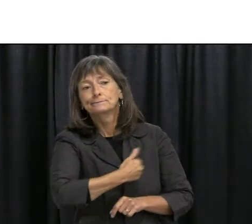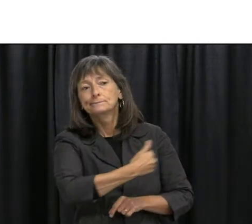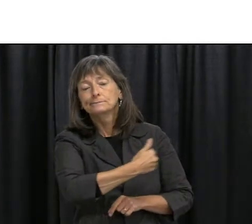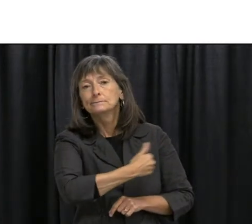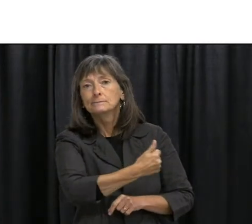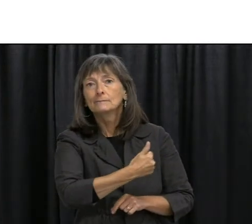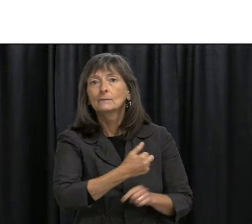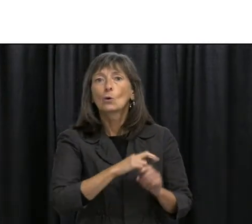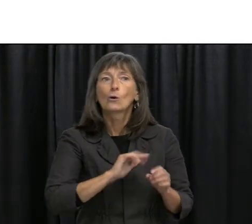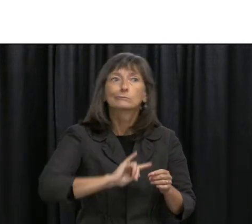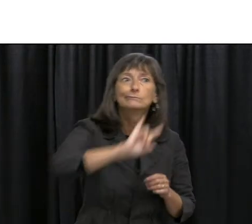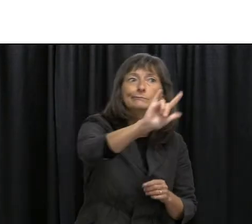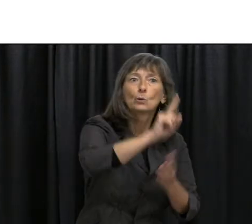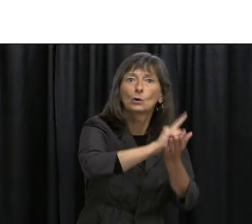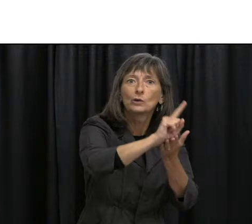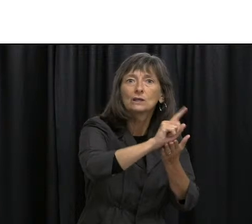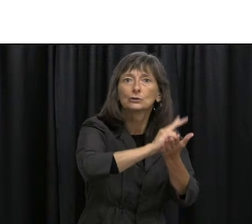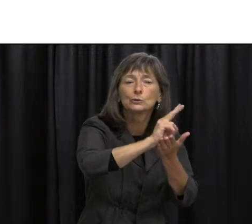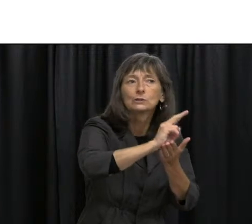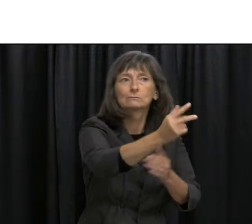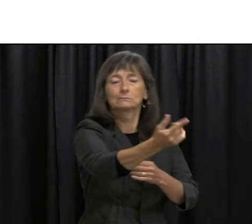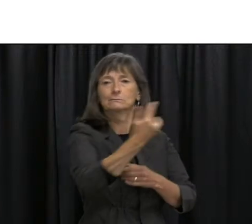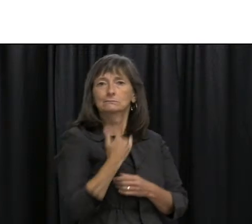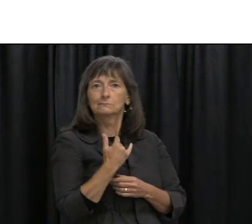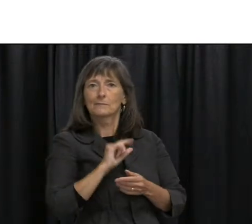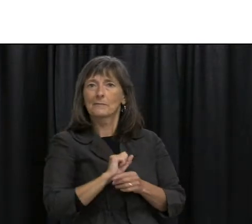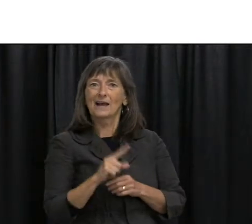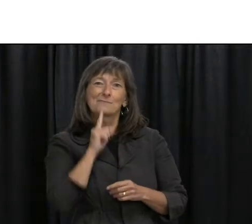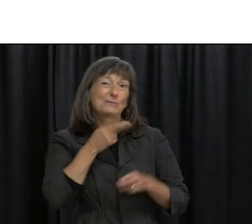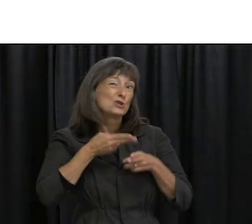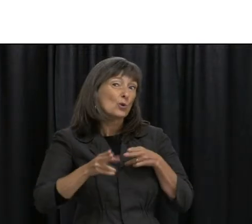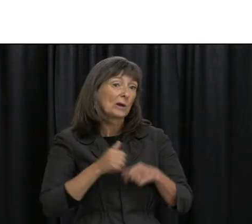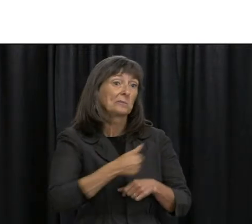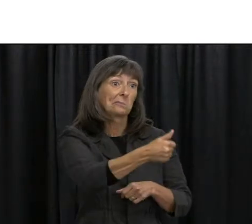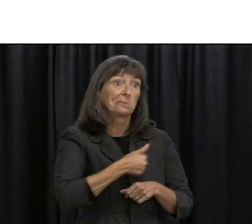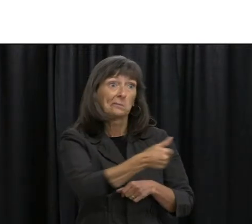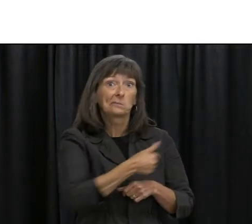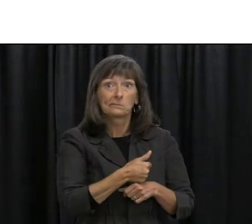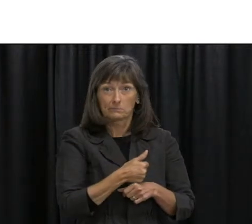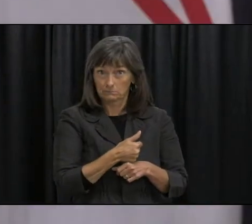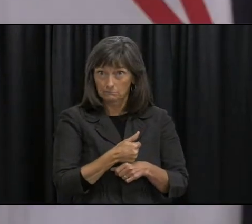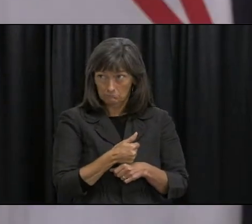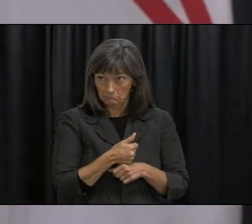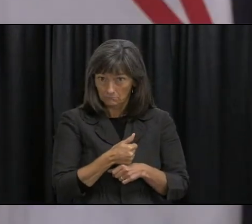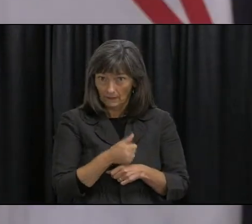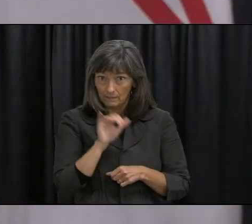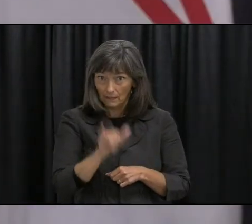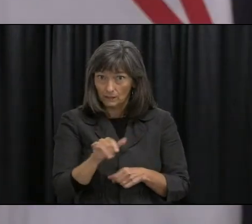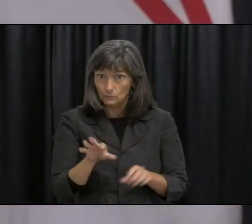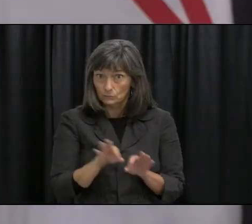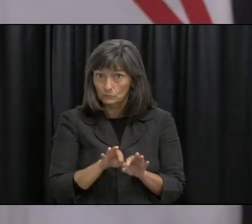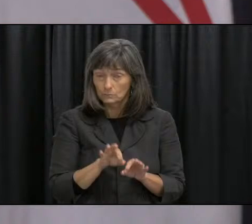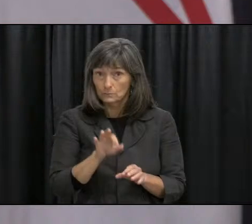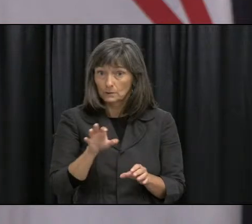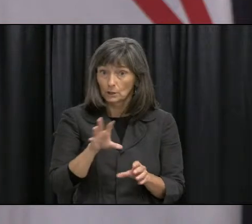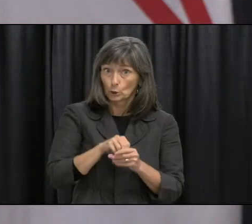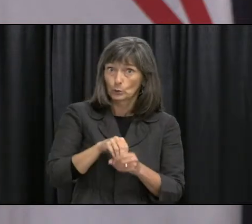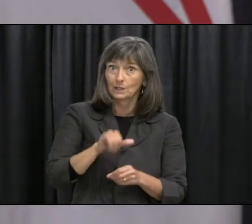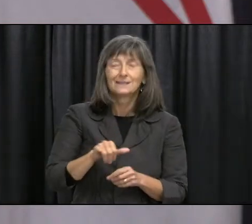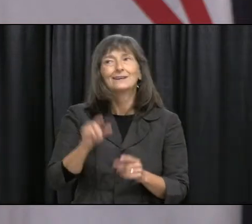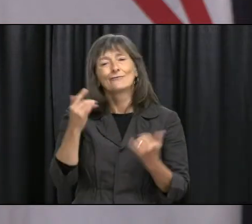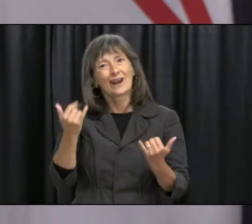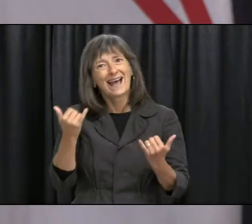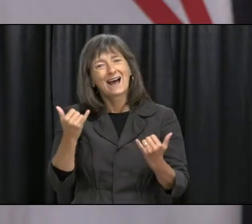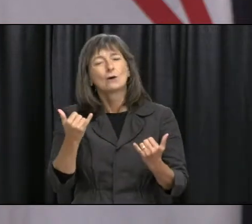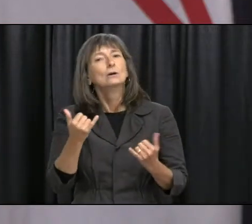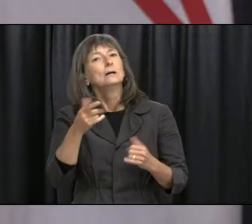the same 2-week on, 2-week off rotation that we sort of traditionally think of. So at the moment, this will apply only to